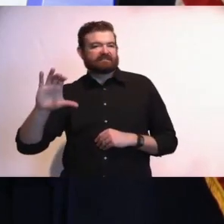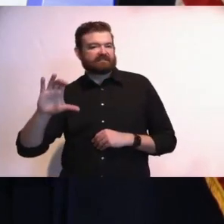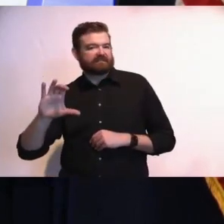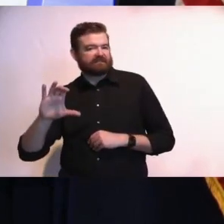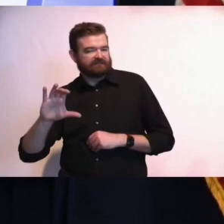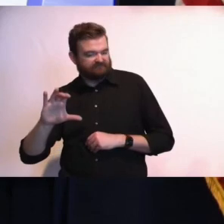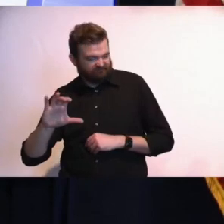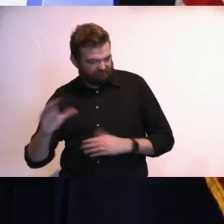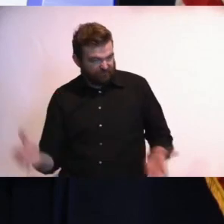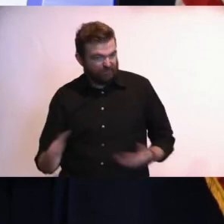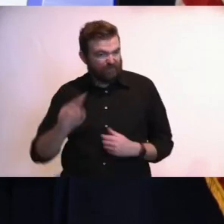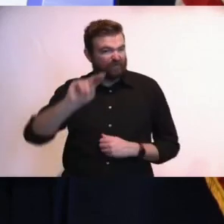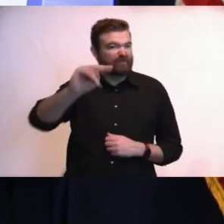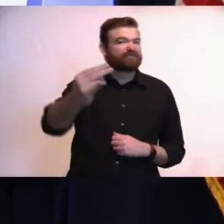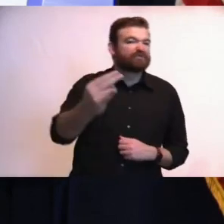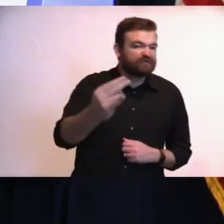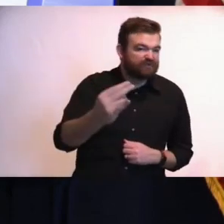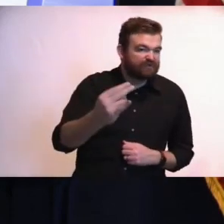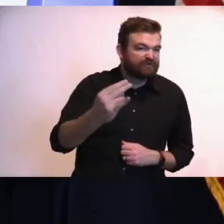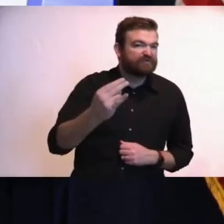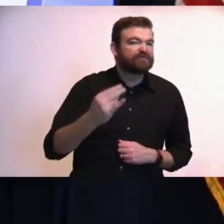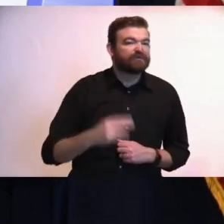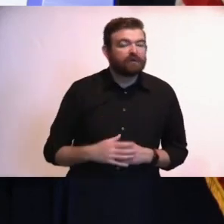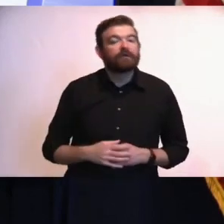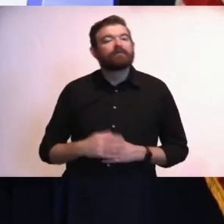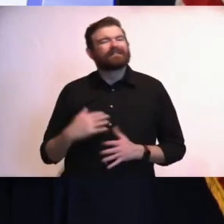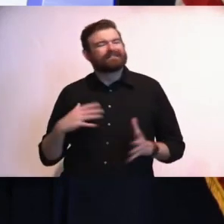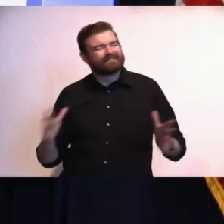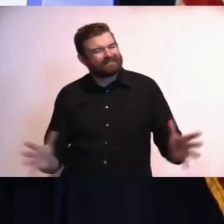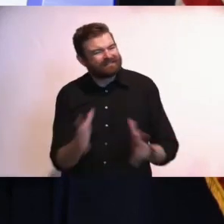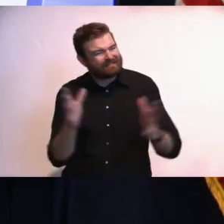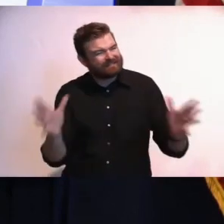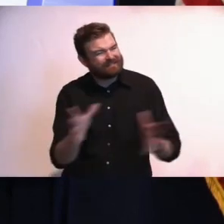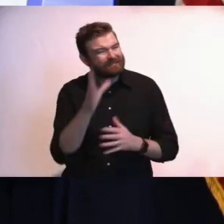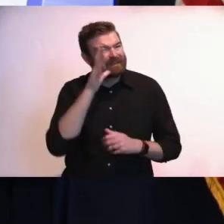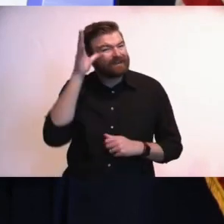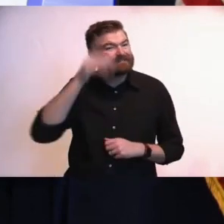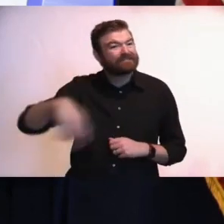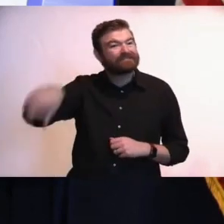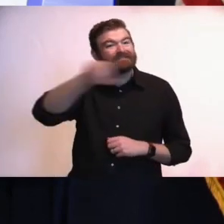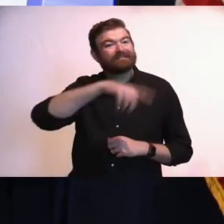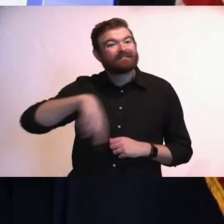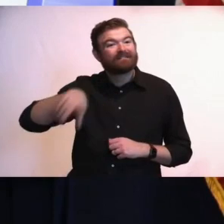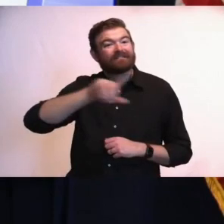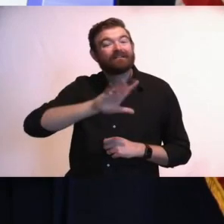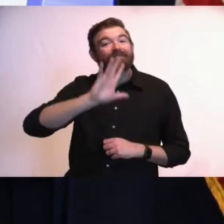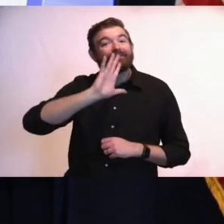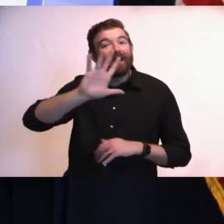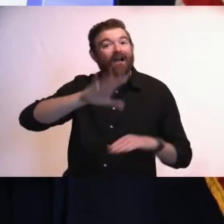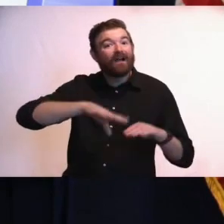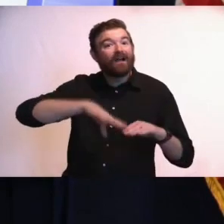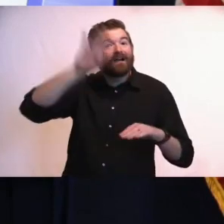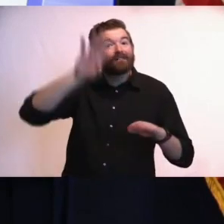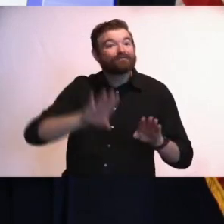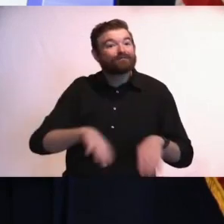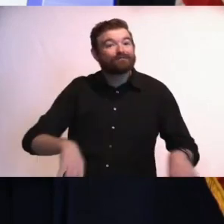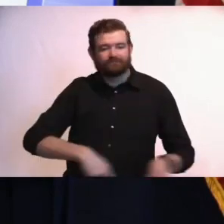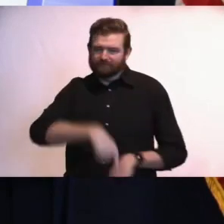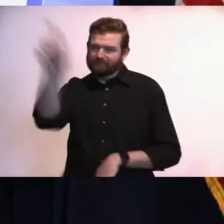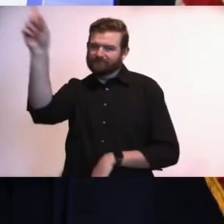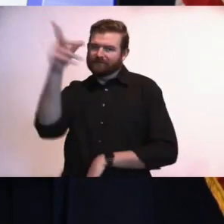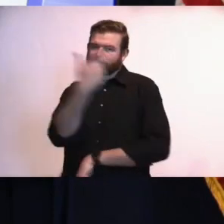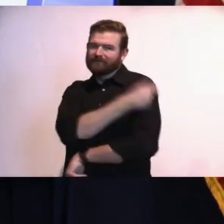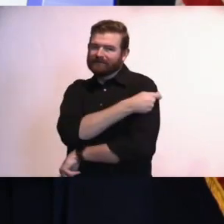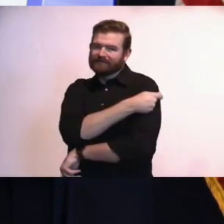So I urge all parents of children 5 and up to please get your children vaccinated. The vaccines are safe and